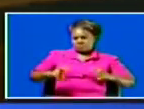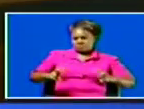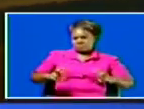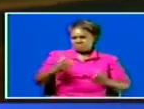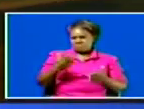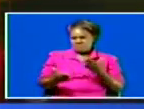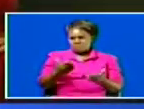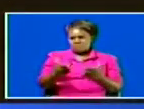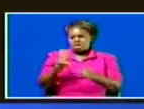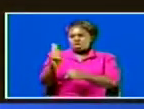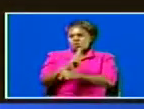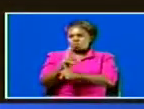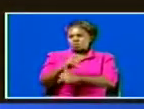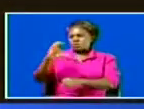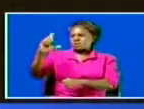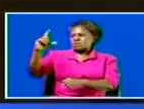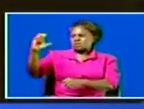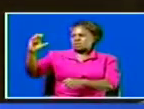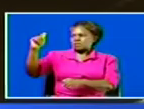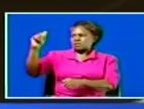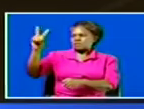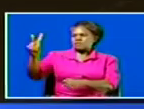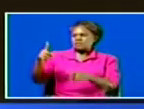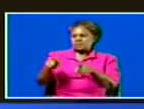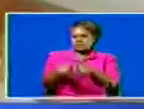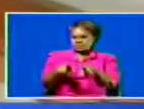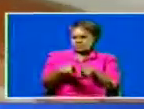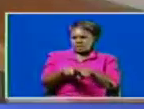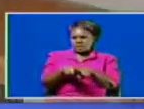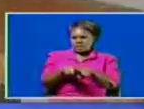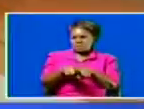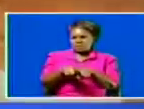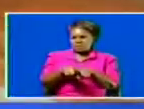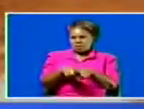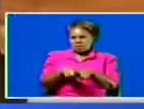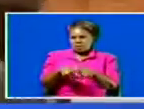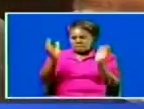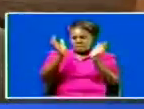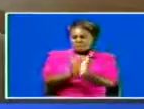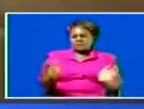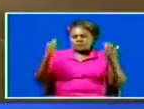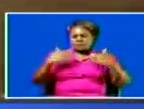to not only rely on CCTV cameras, but to go an extra mile and bring the culprits to book. Sycilia Wakesho.